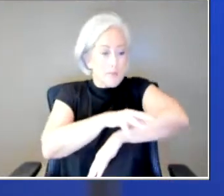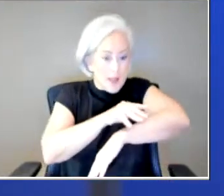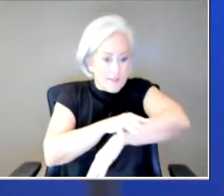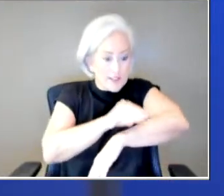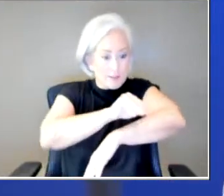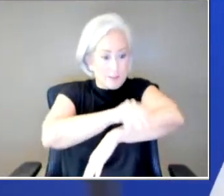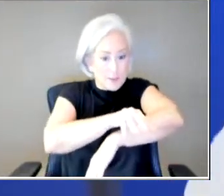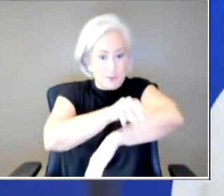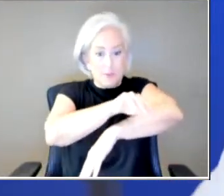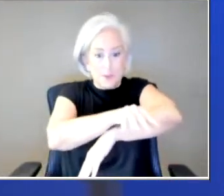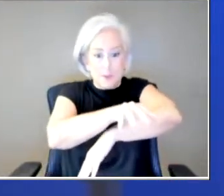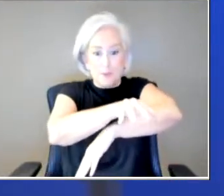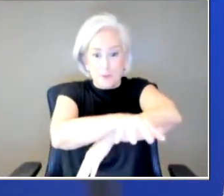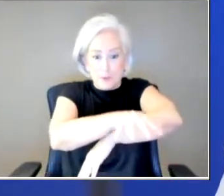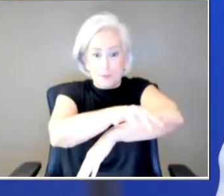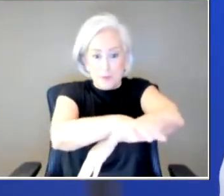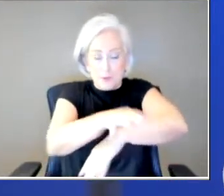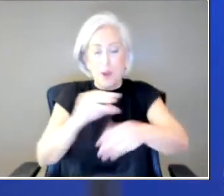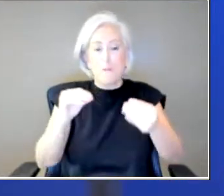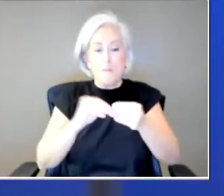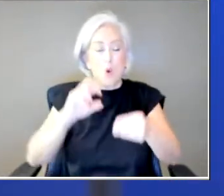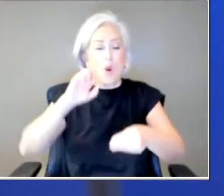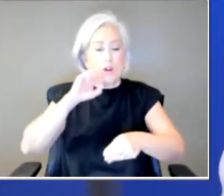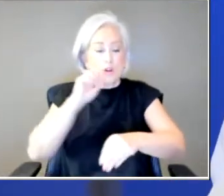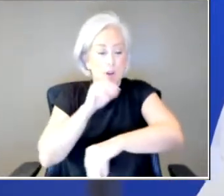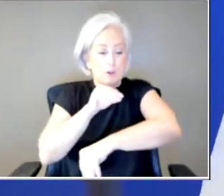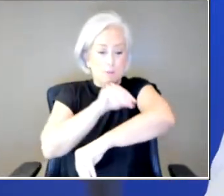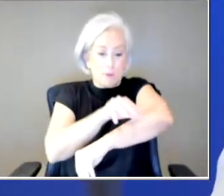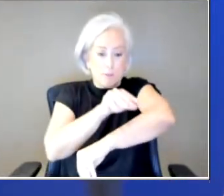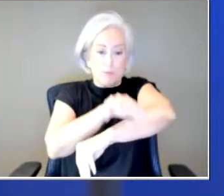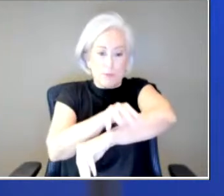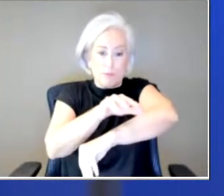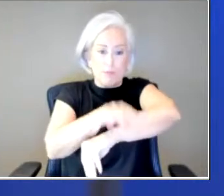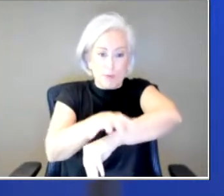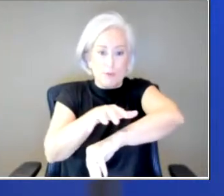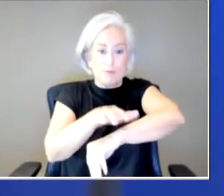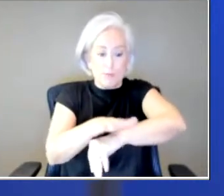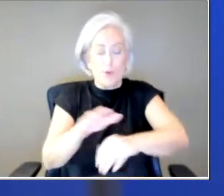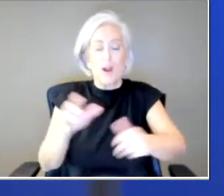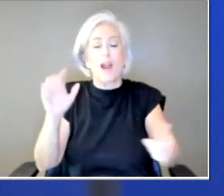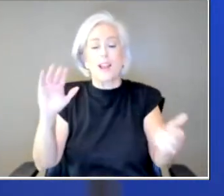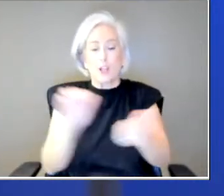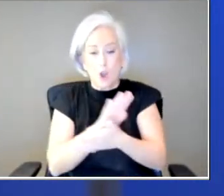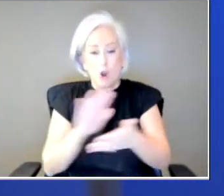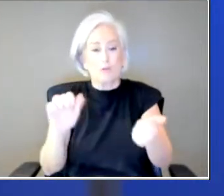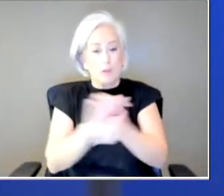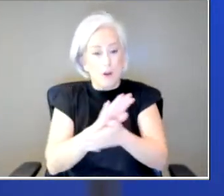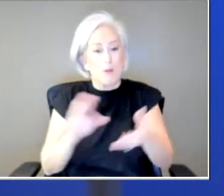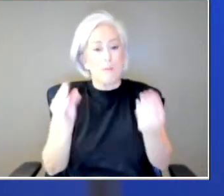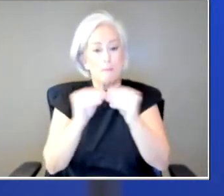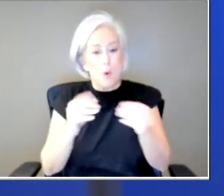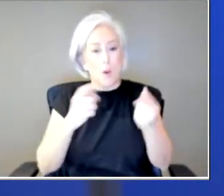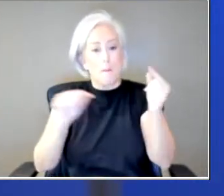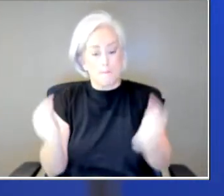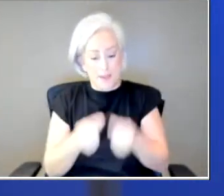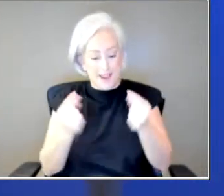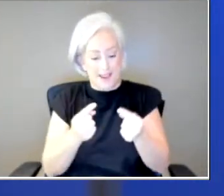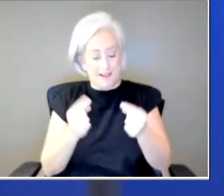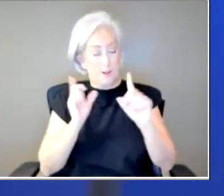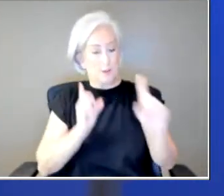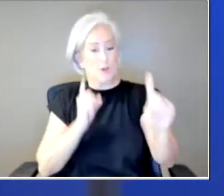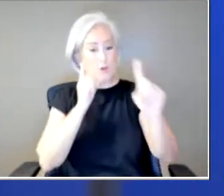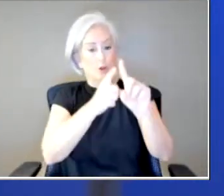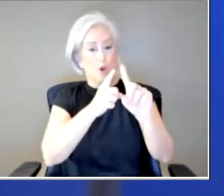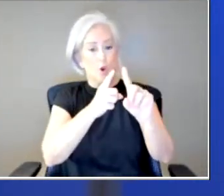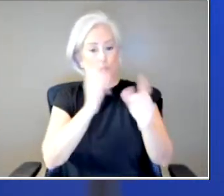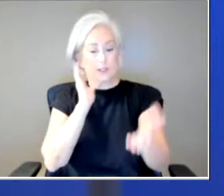more new blood vessels, and it starts this cycle. So what we want to do is try to target a way to break that cycle and stop the generation of pain. And